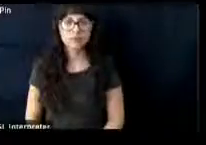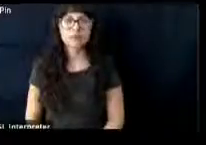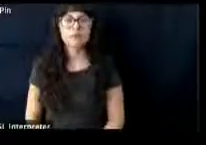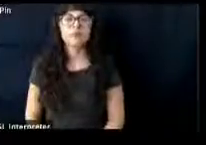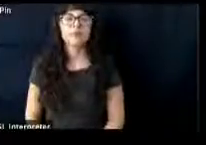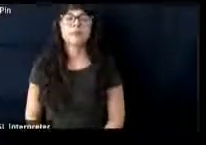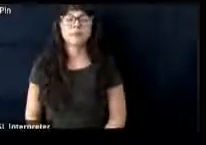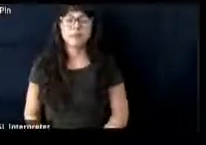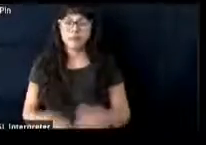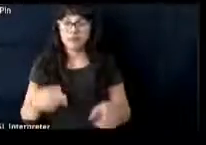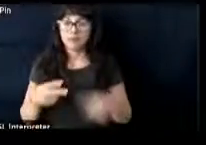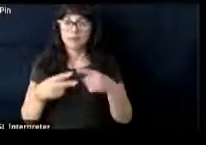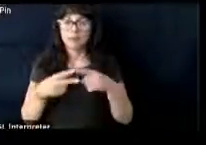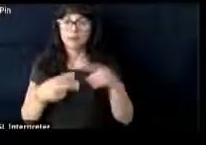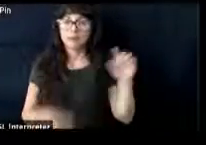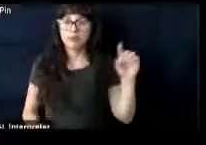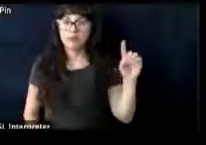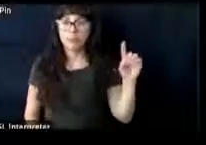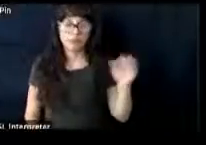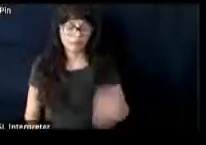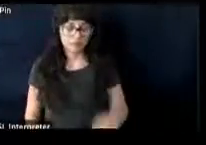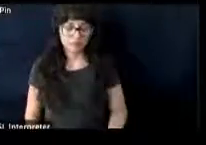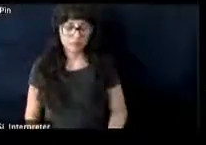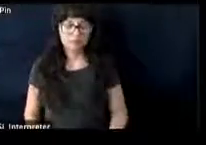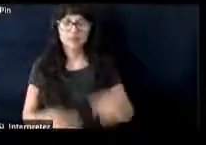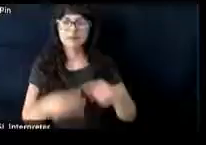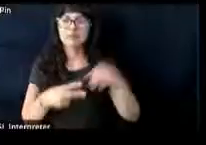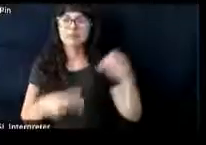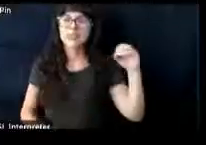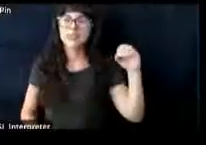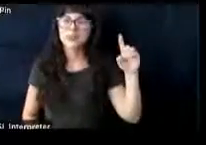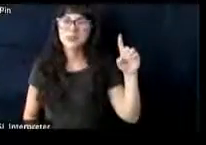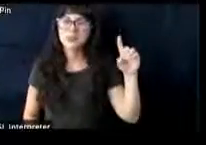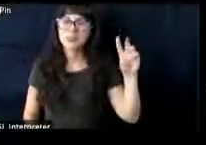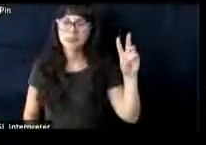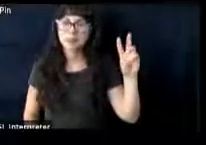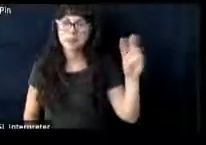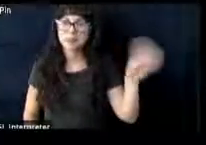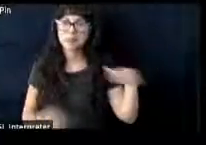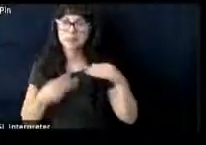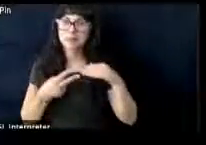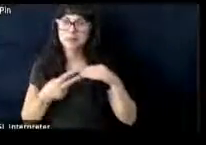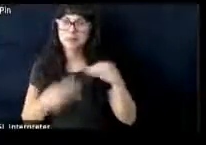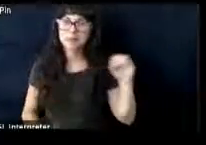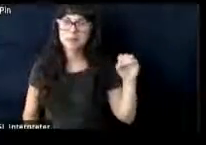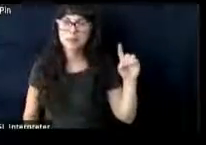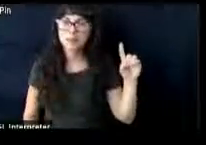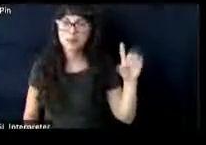Right now we will have 016, and up next will be 015.